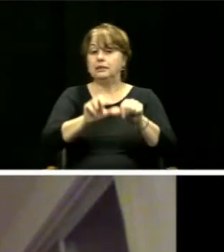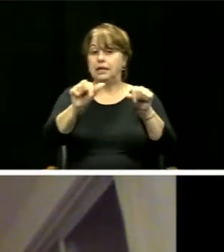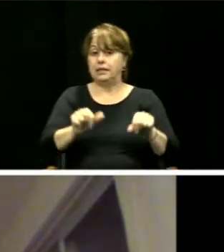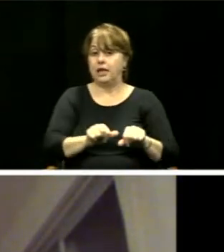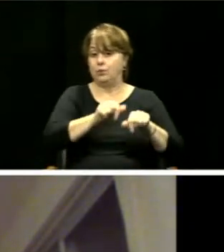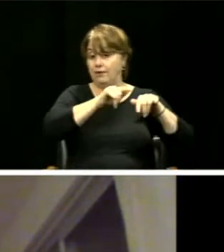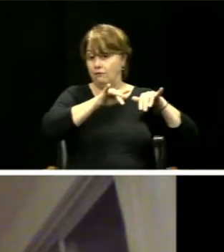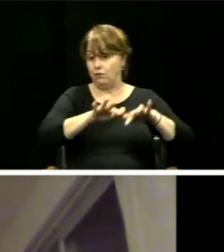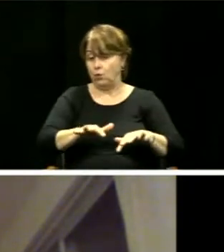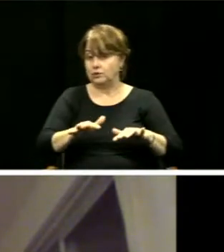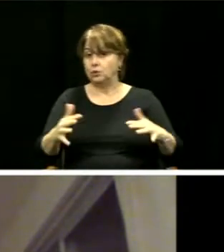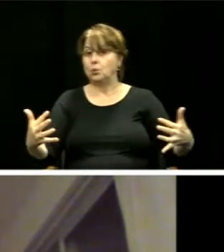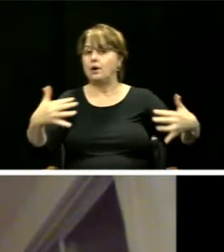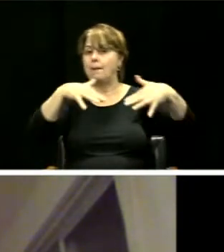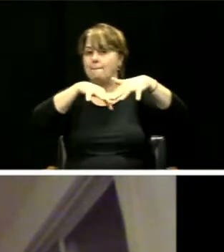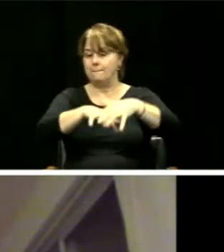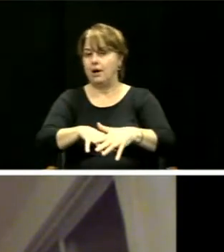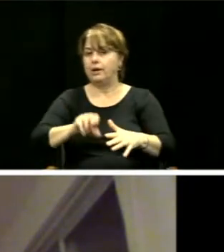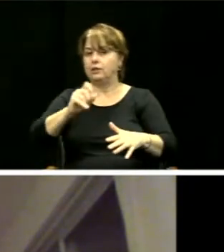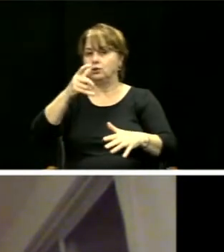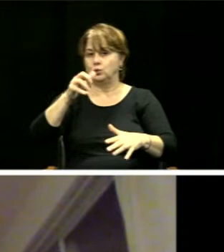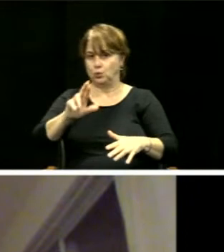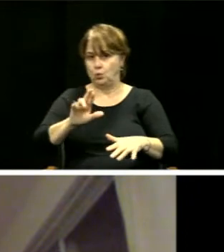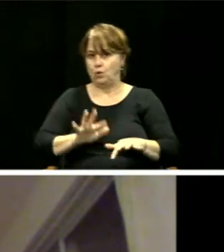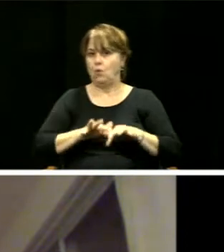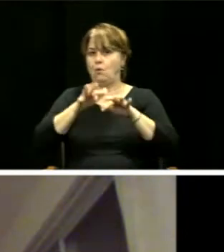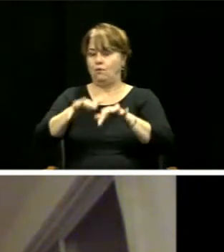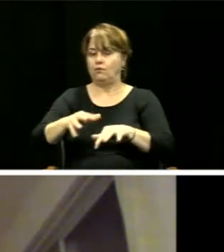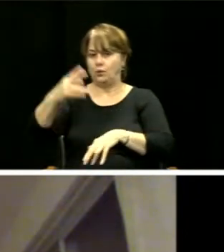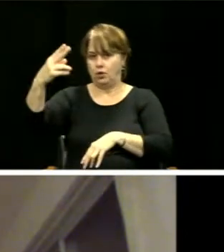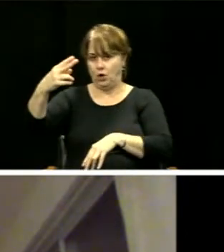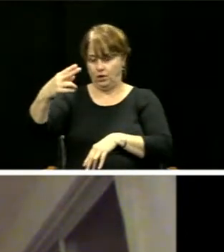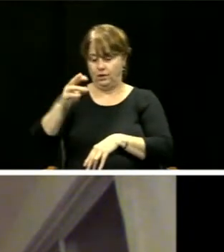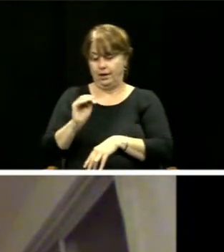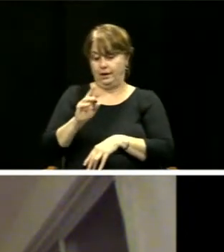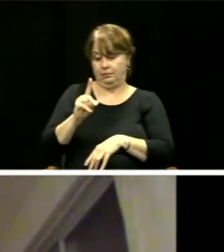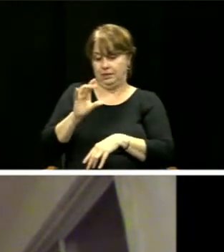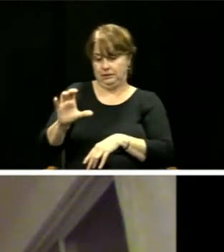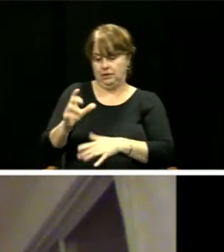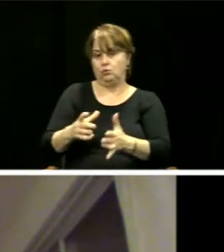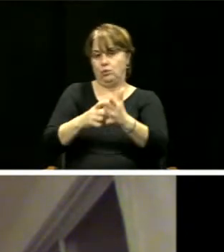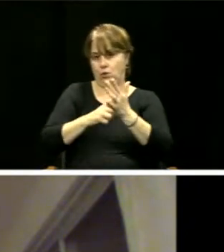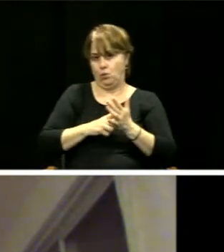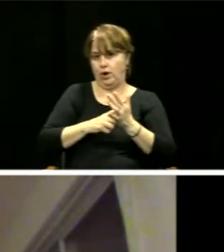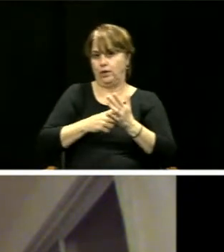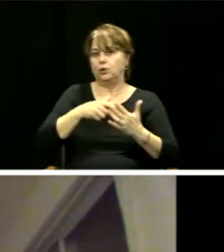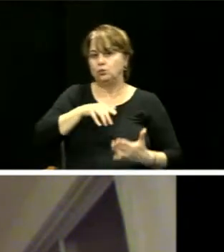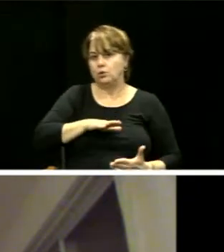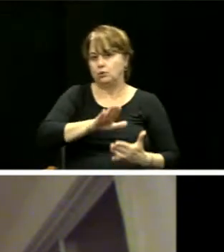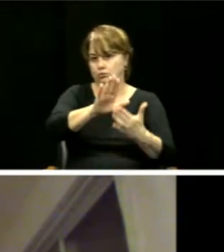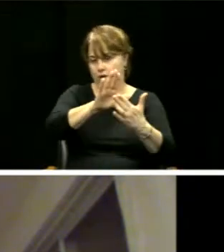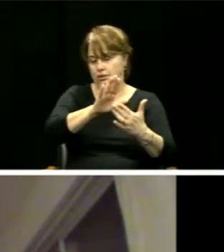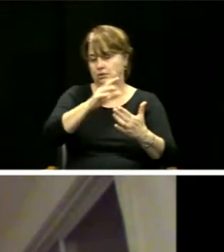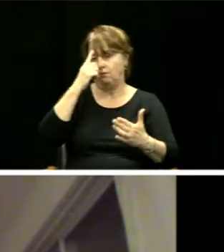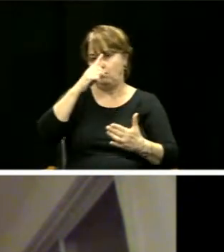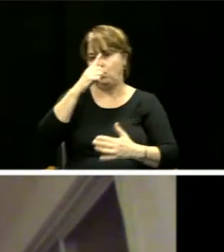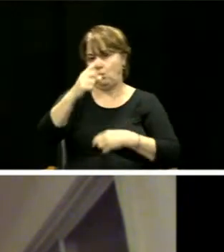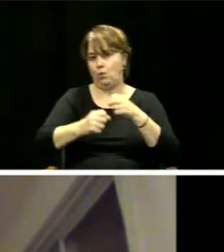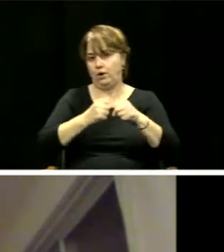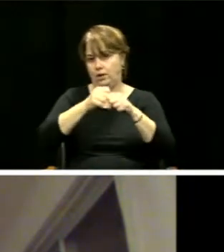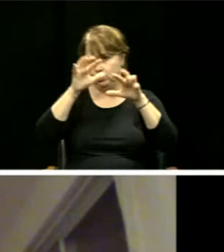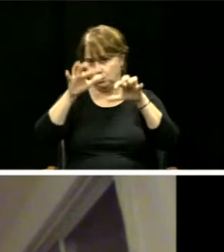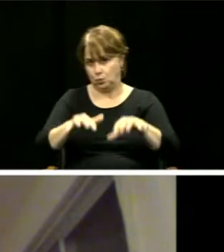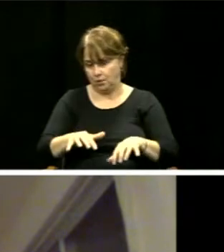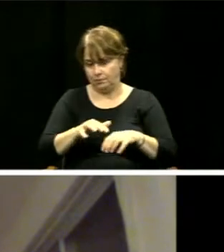combined sewer overflow in Hartford that the MDC is required to address to a one-year storm. And while